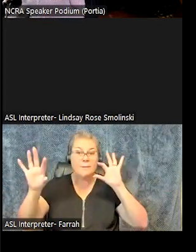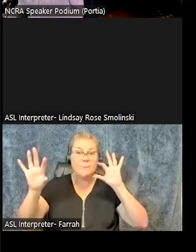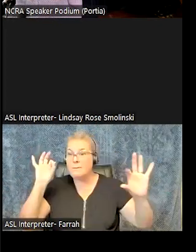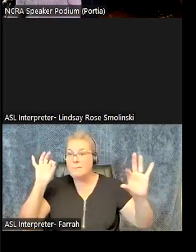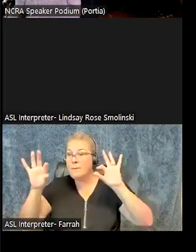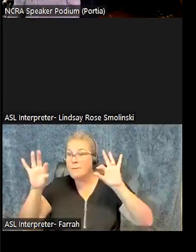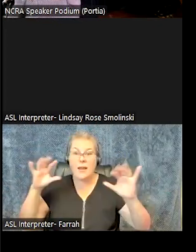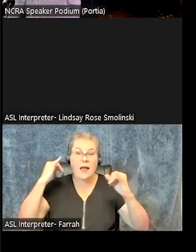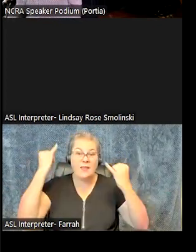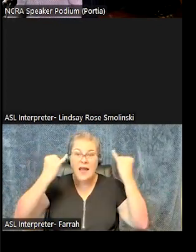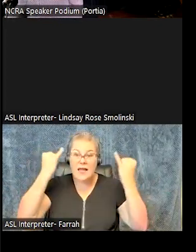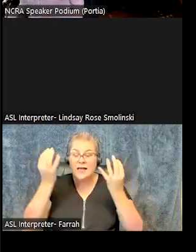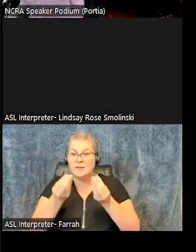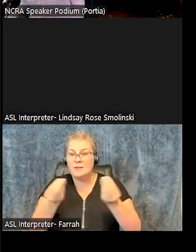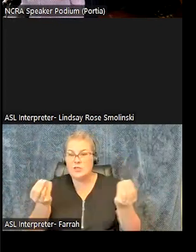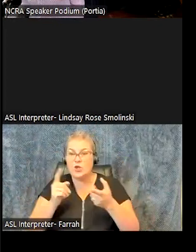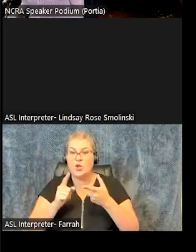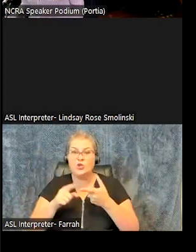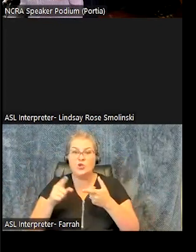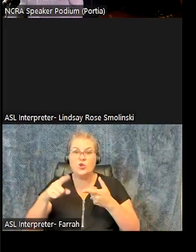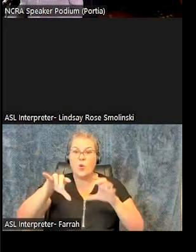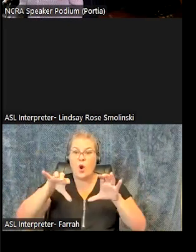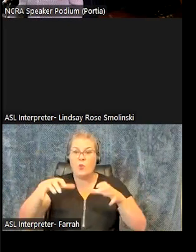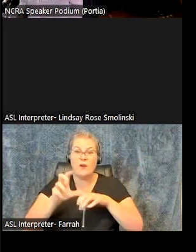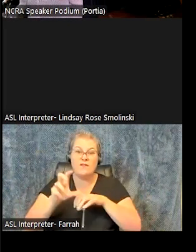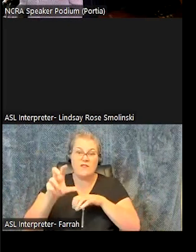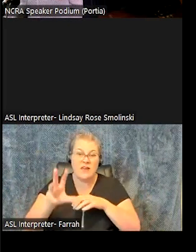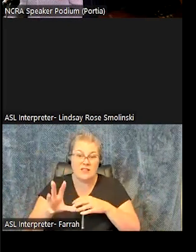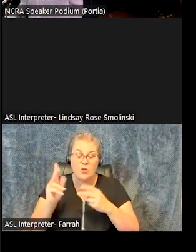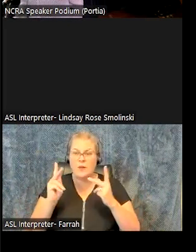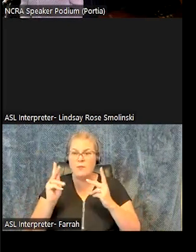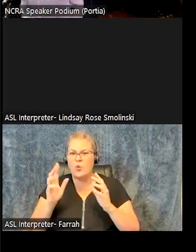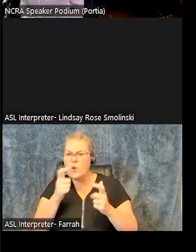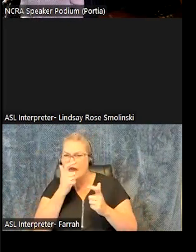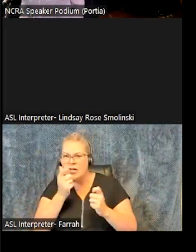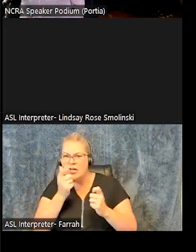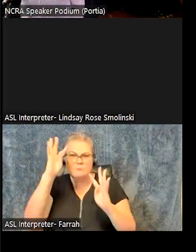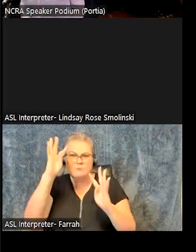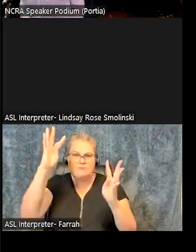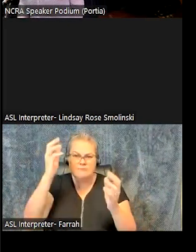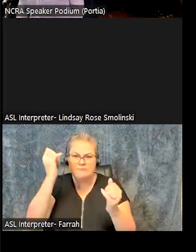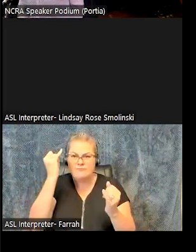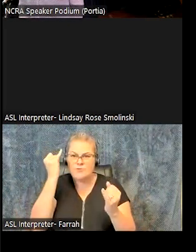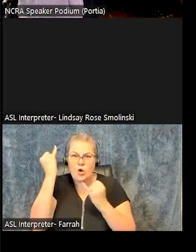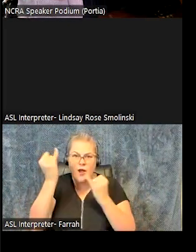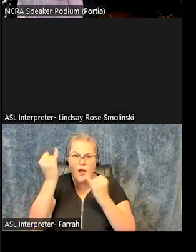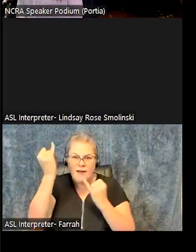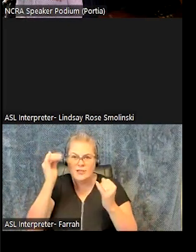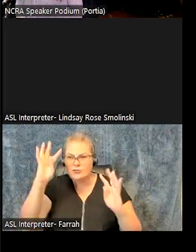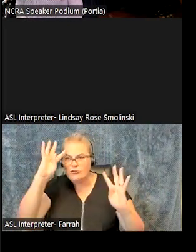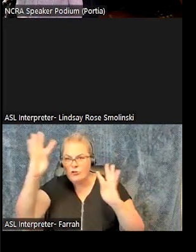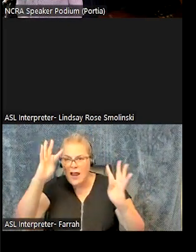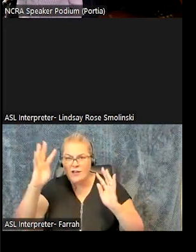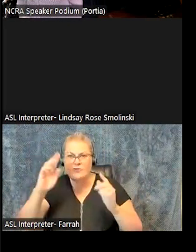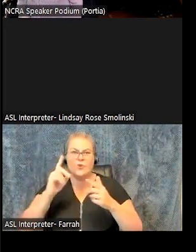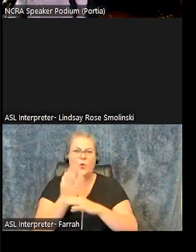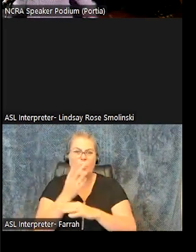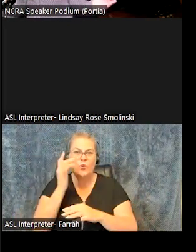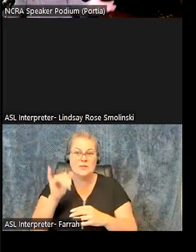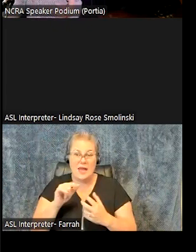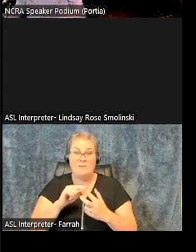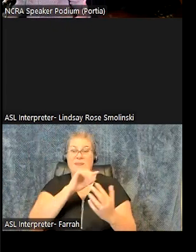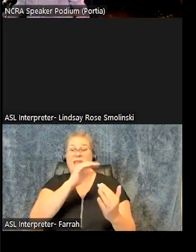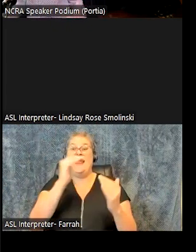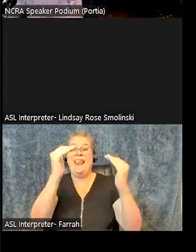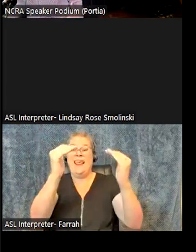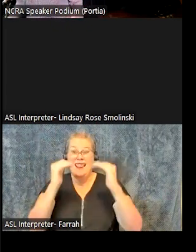entrepreneurs, people who are interested in coming up with creative ideas and ways to use those materials. The step two is then that